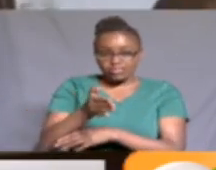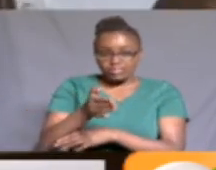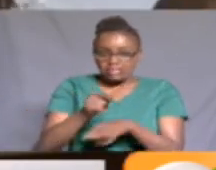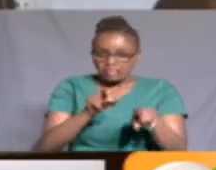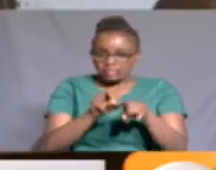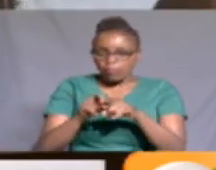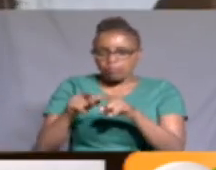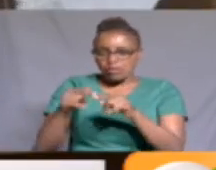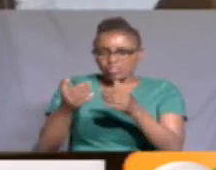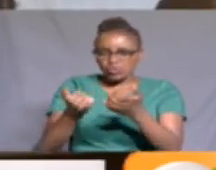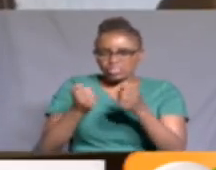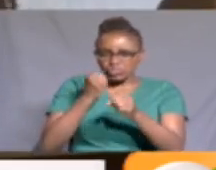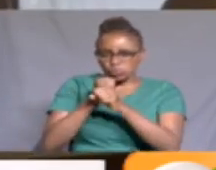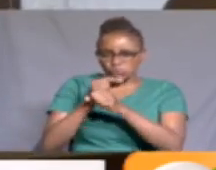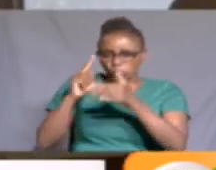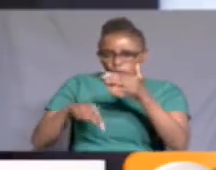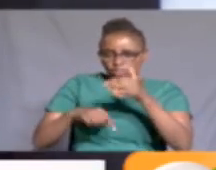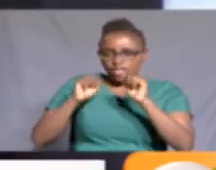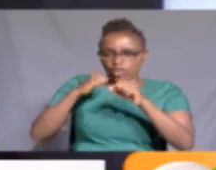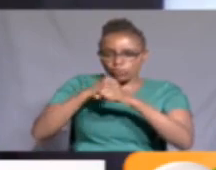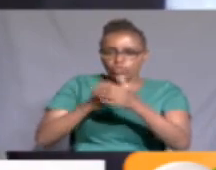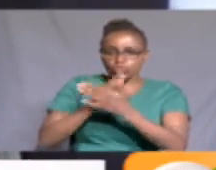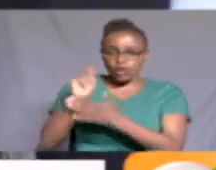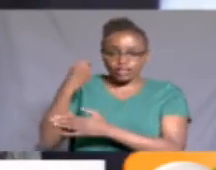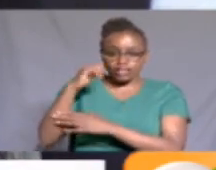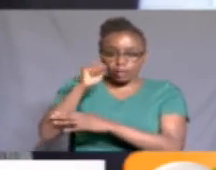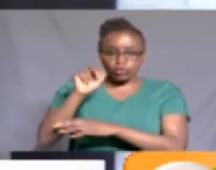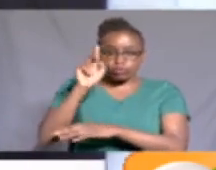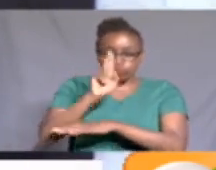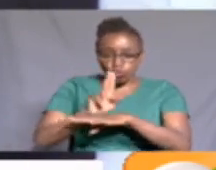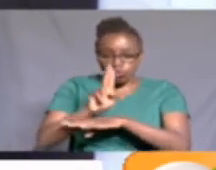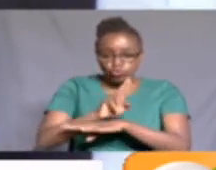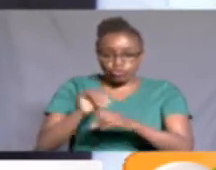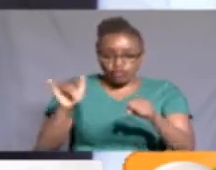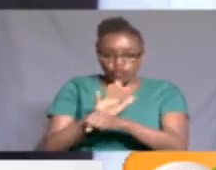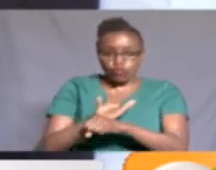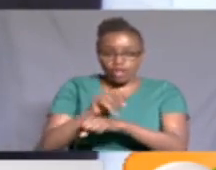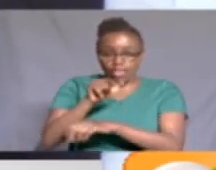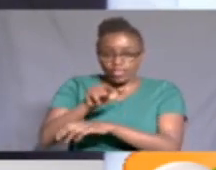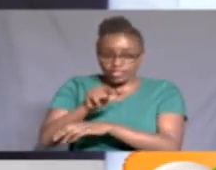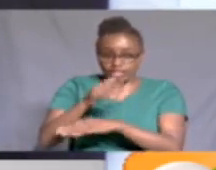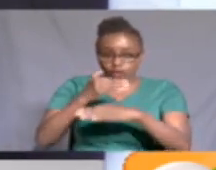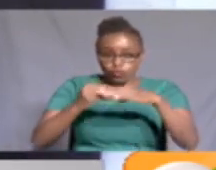And what needs to be done to make sure that Kenyans can make full use of this facility that was